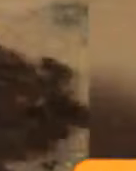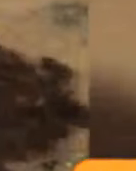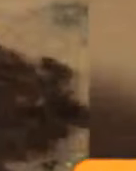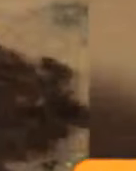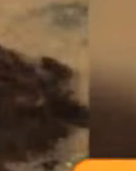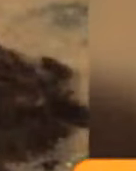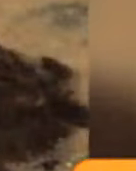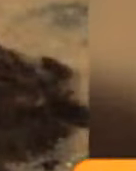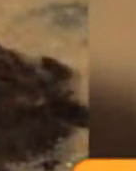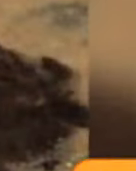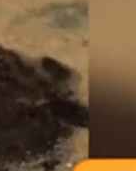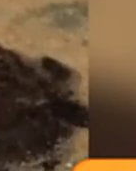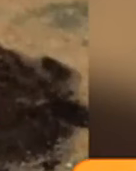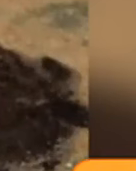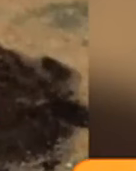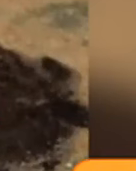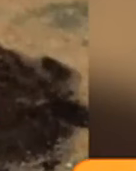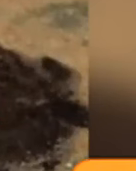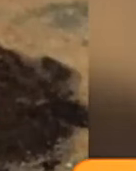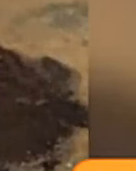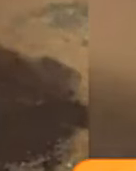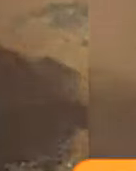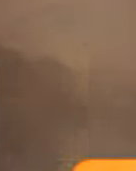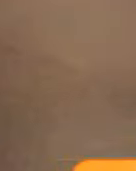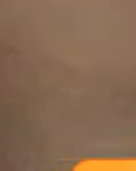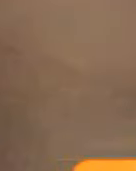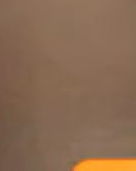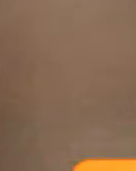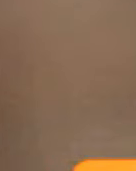knew a Mitchell court. Okay? Yes. So now we followed the process.